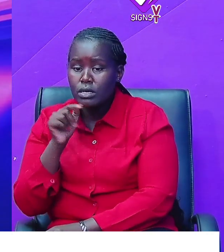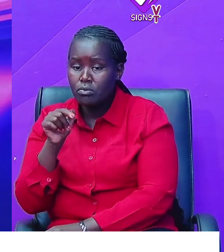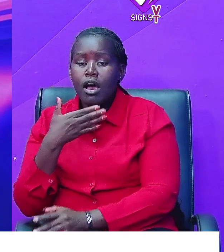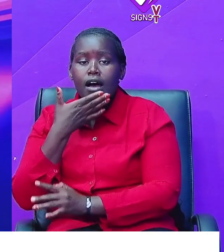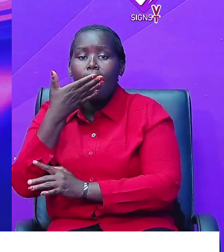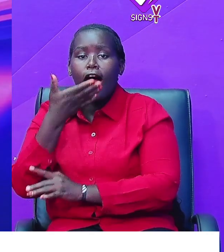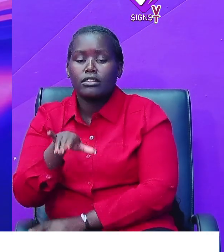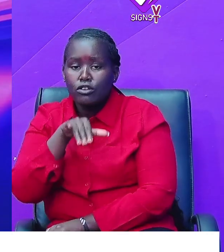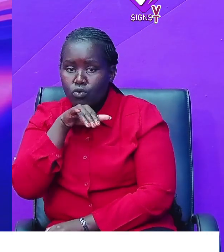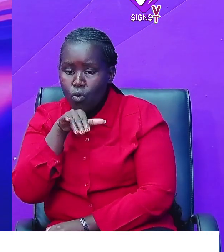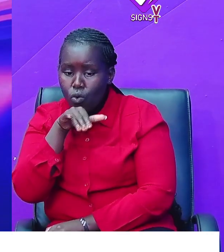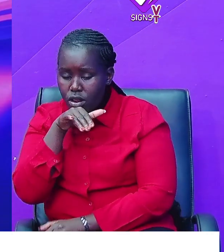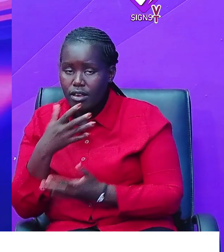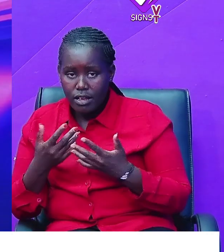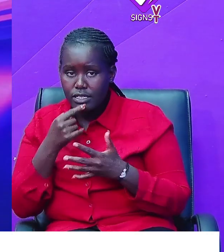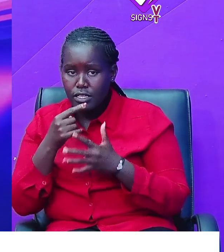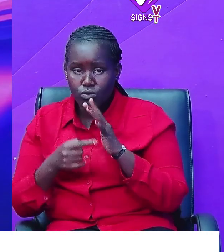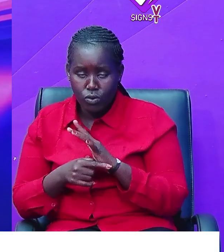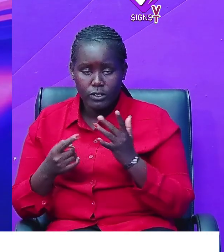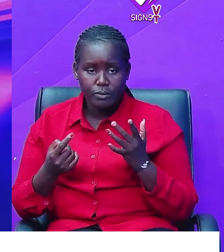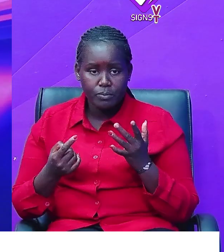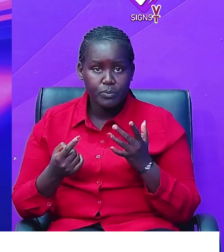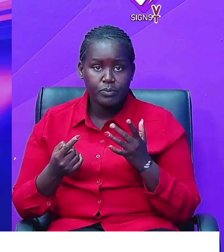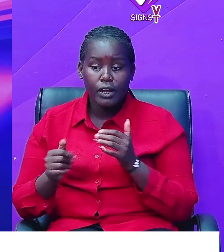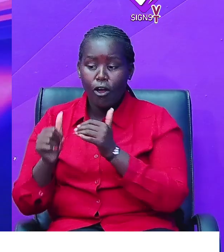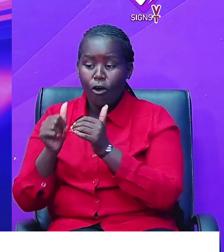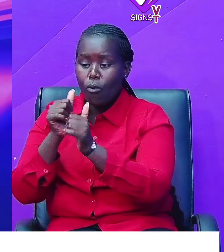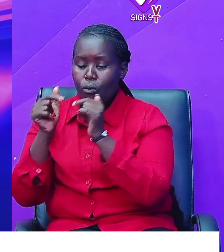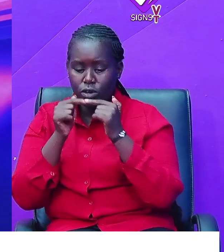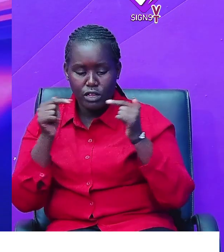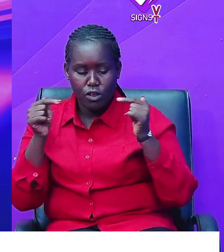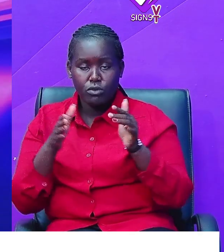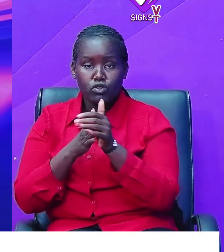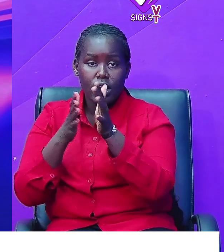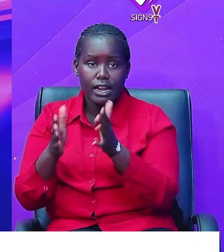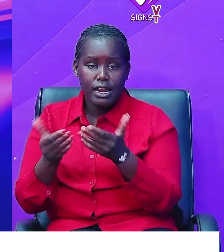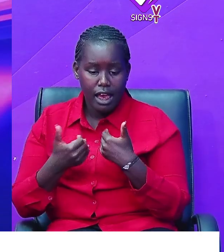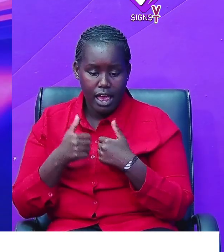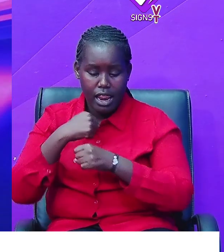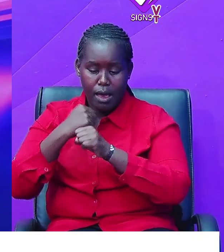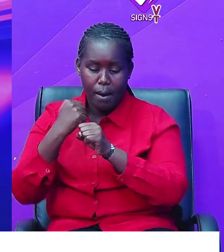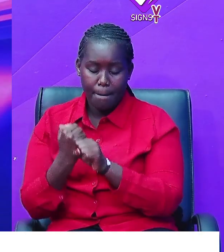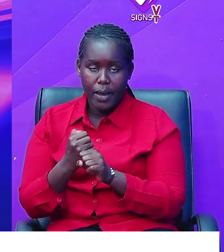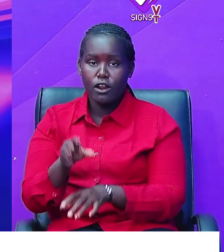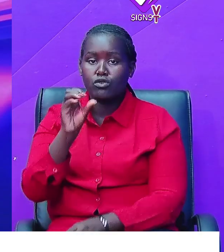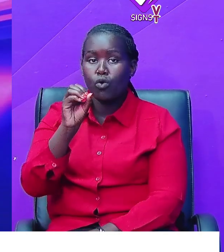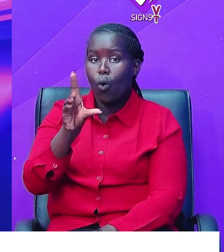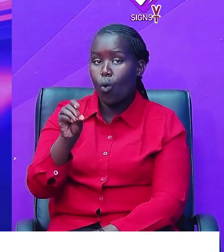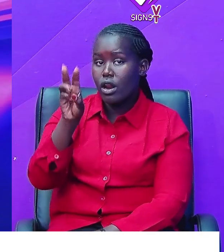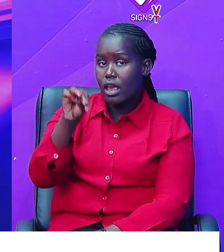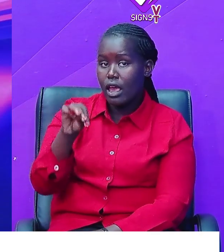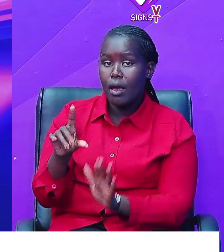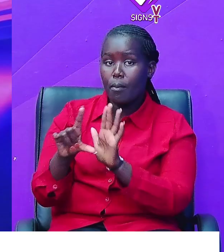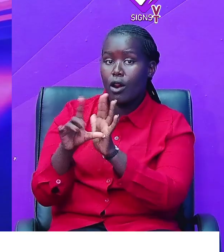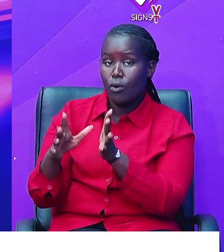to Odinga's justification for the deal, which the opposition leader had made to ODM